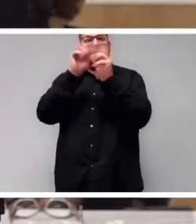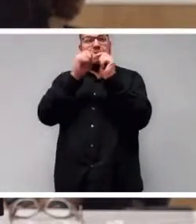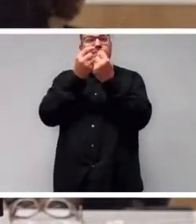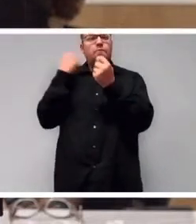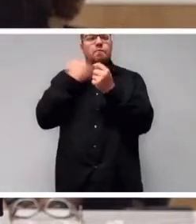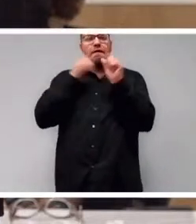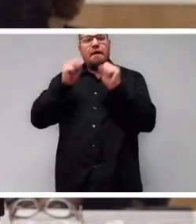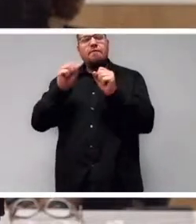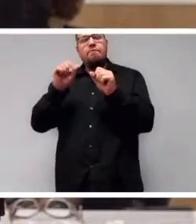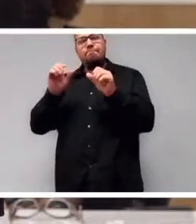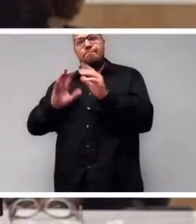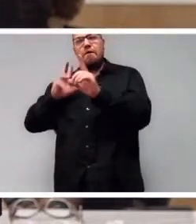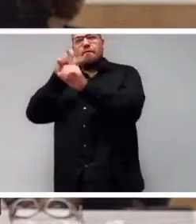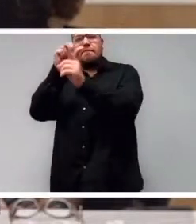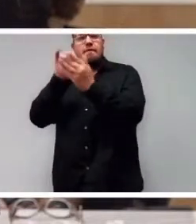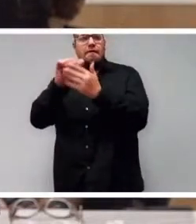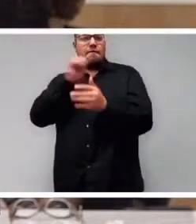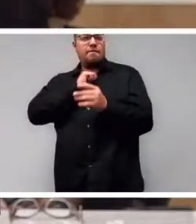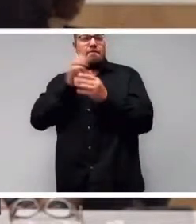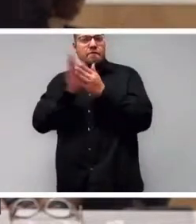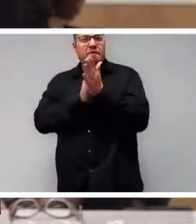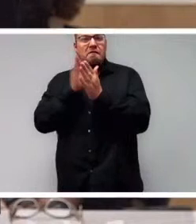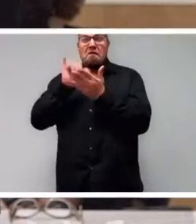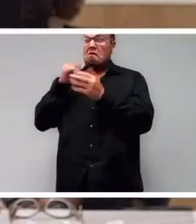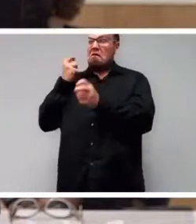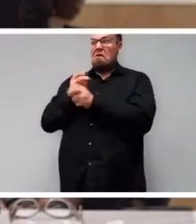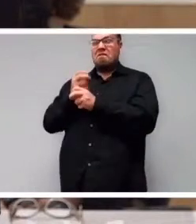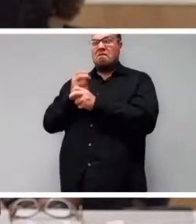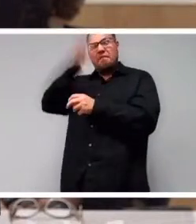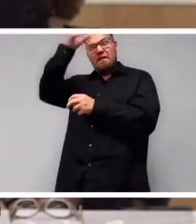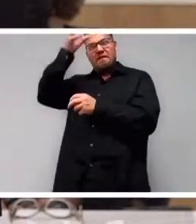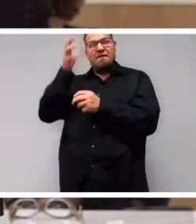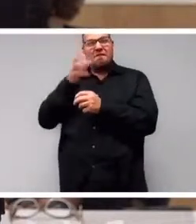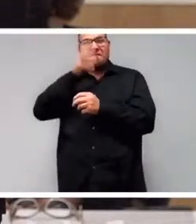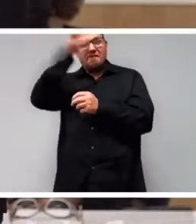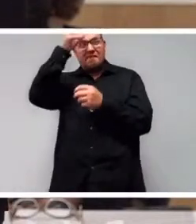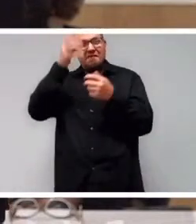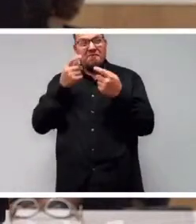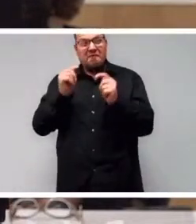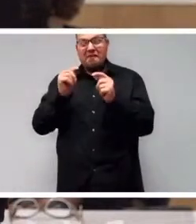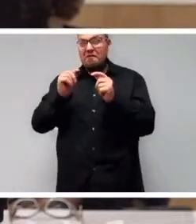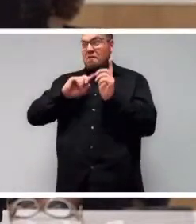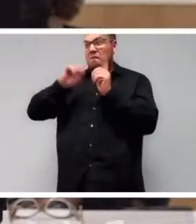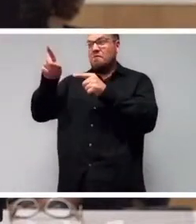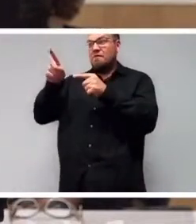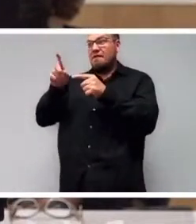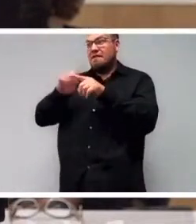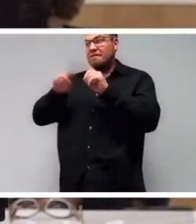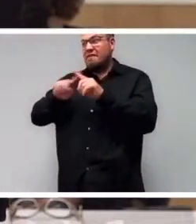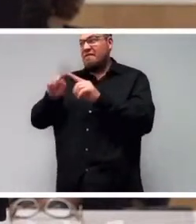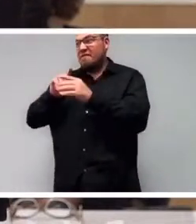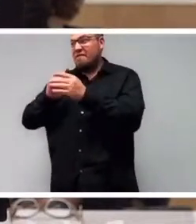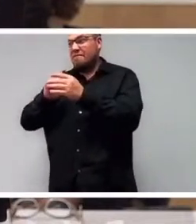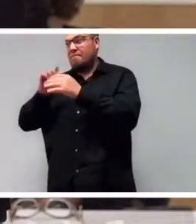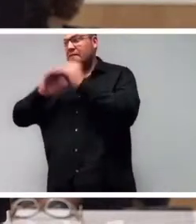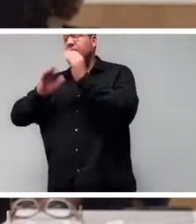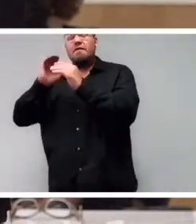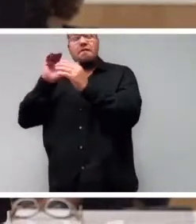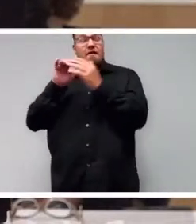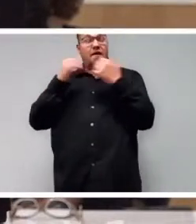that's really hard for parents, especially when you're a parent of a student who experiences a significant disability, to start having those conversations